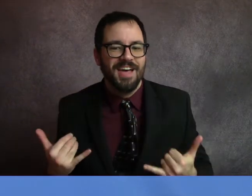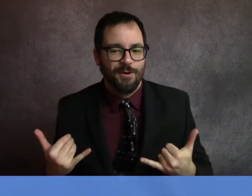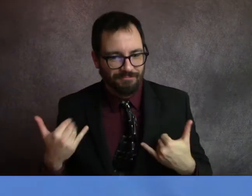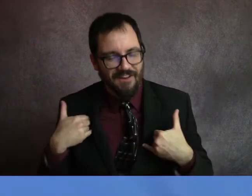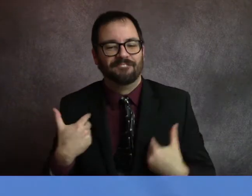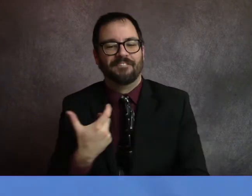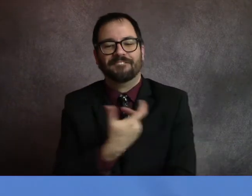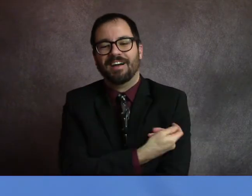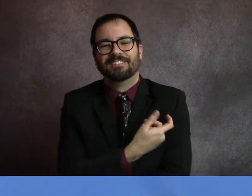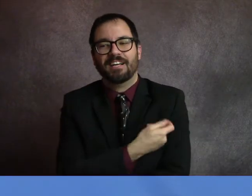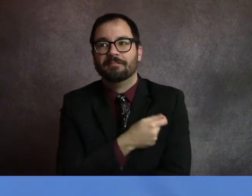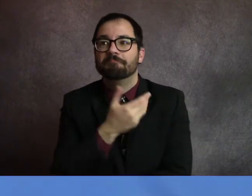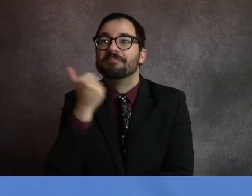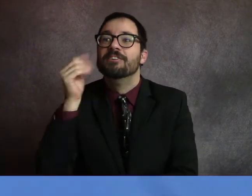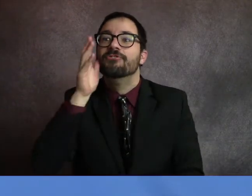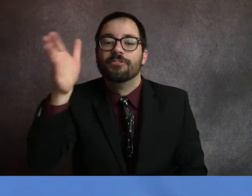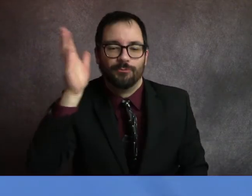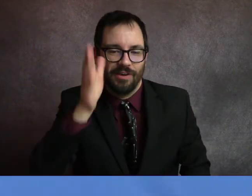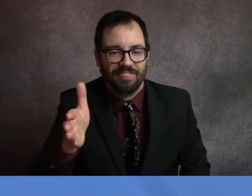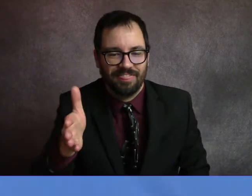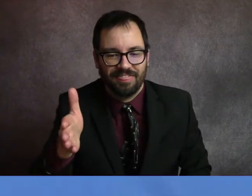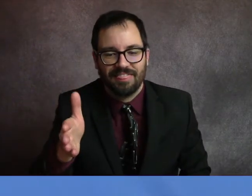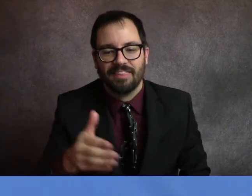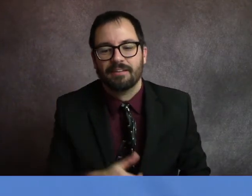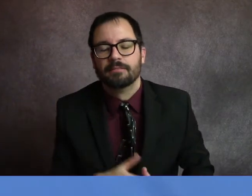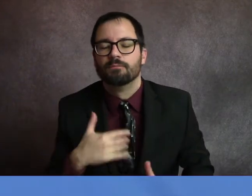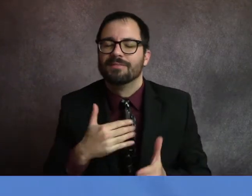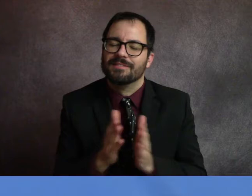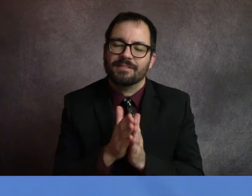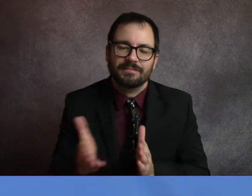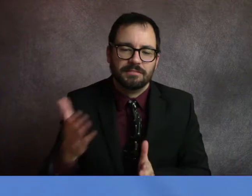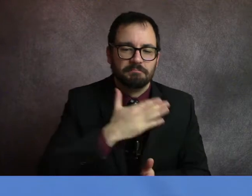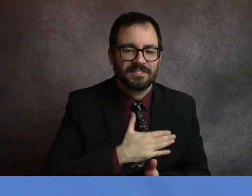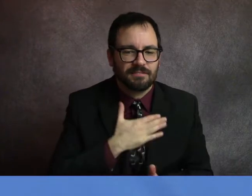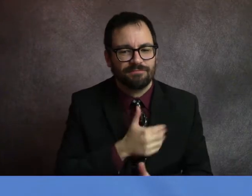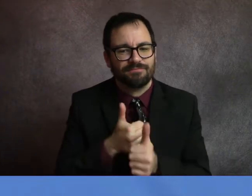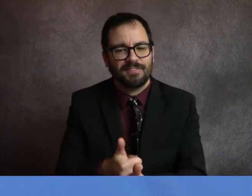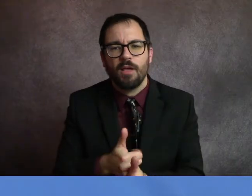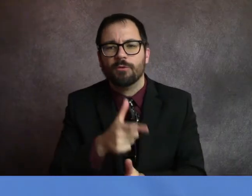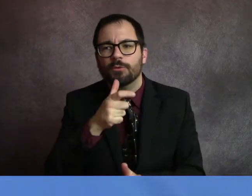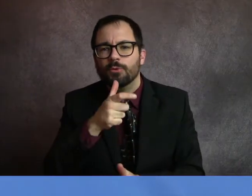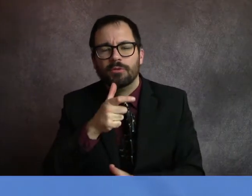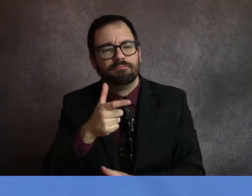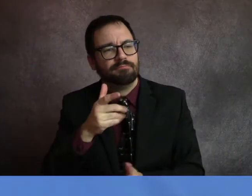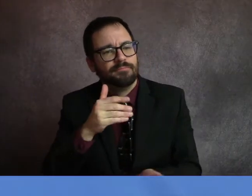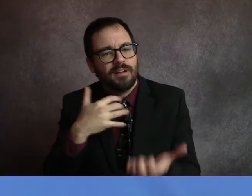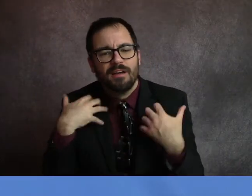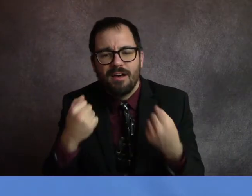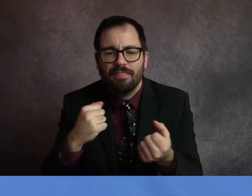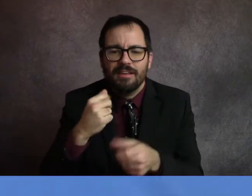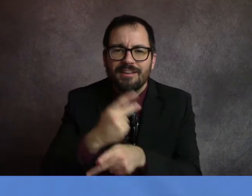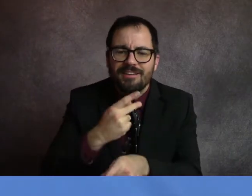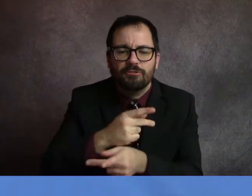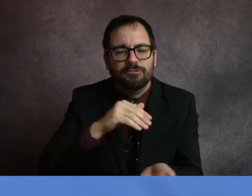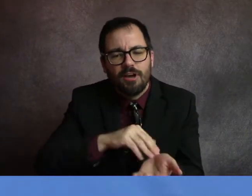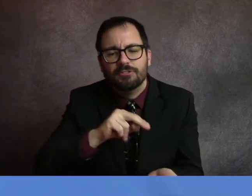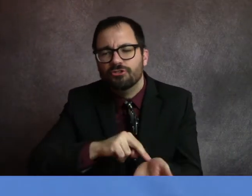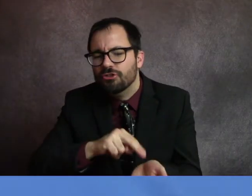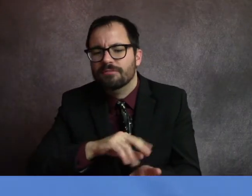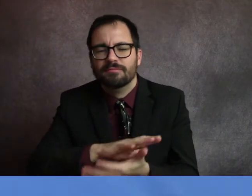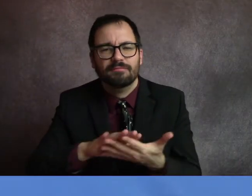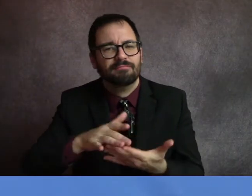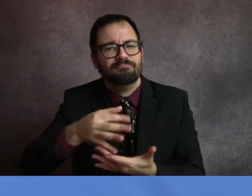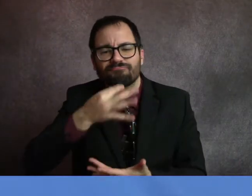heroes and medical experts and take the vaccine when it comes here. It's another act that we can all take as individuals to protect ourselves